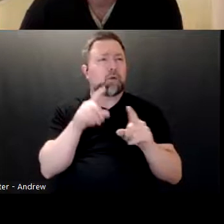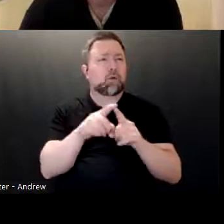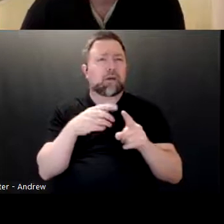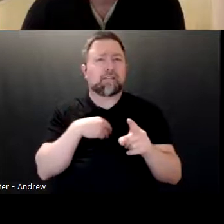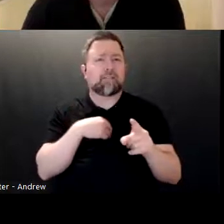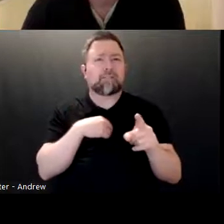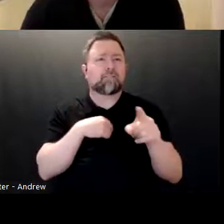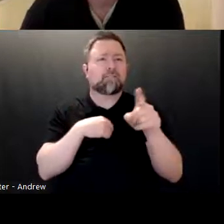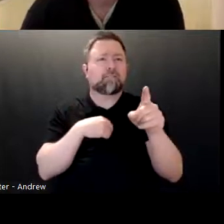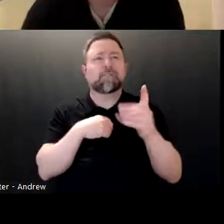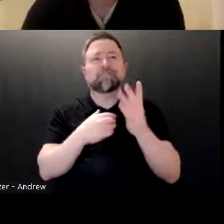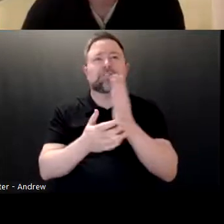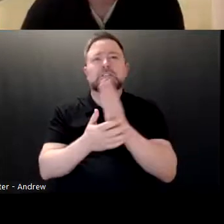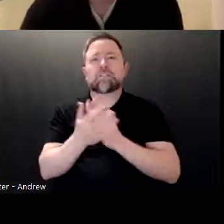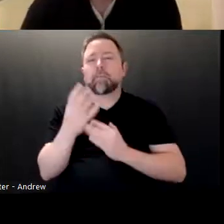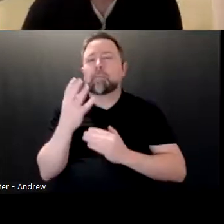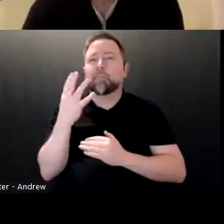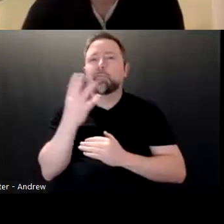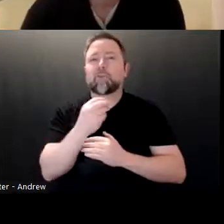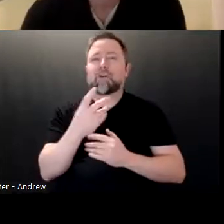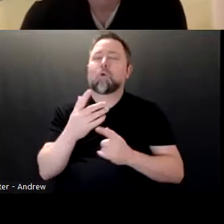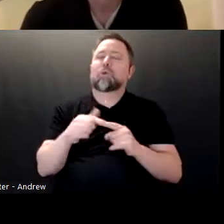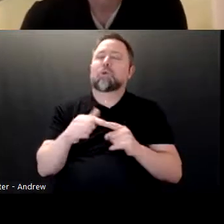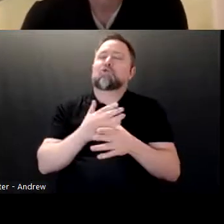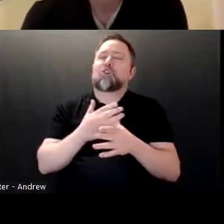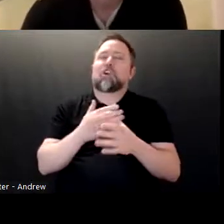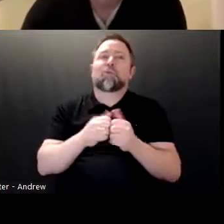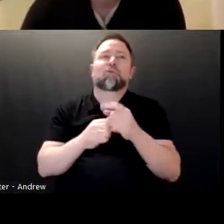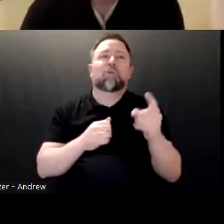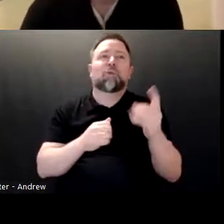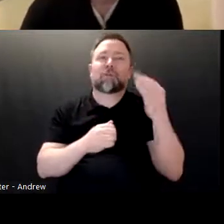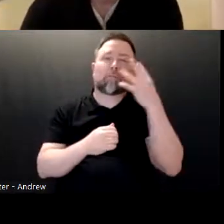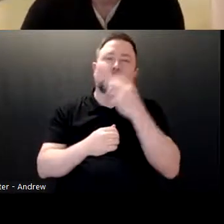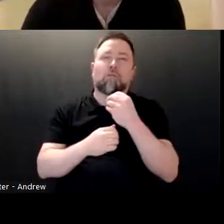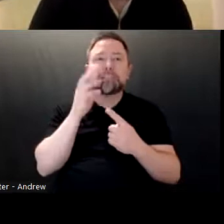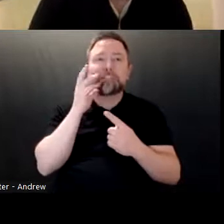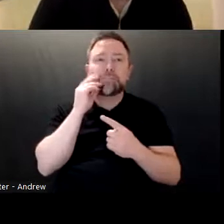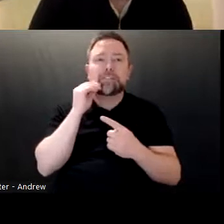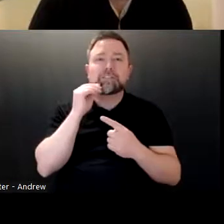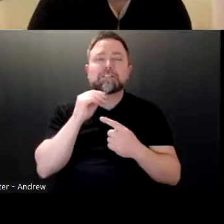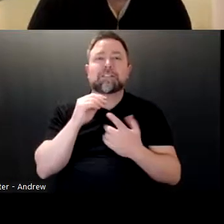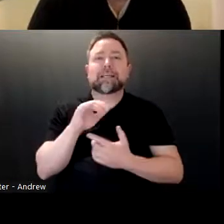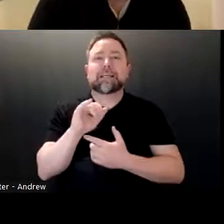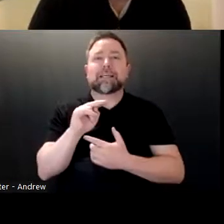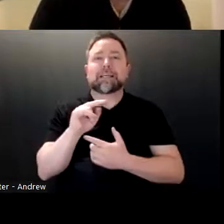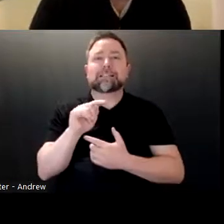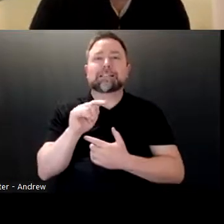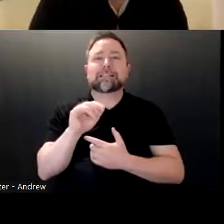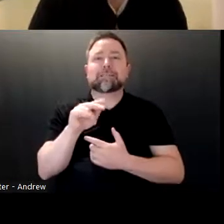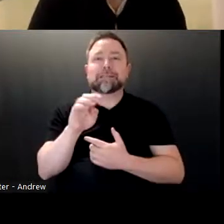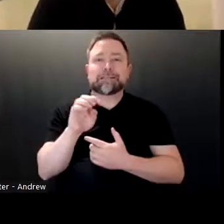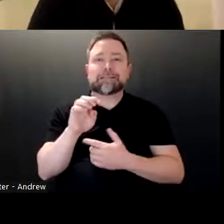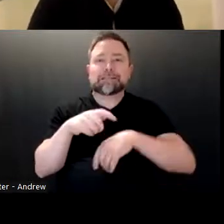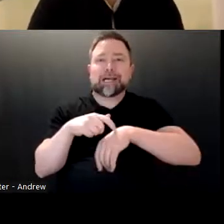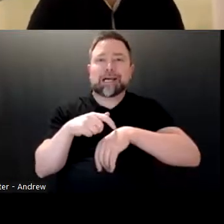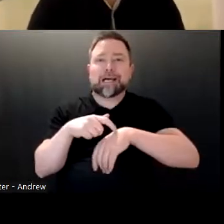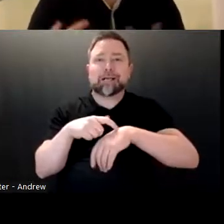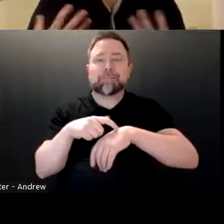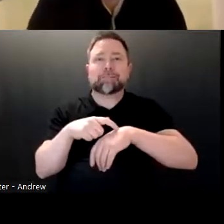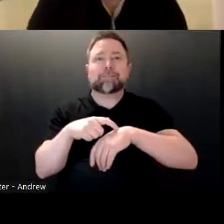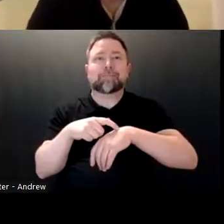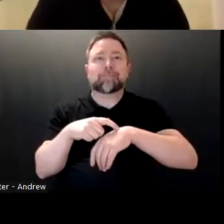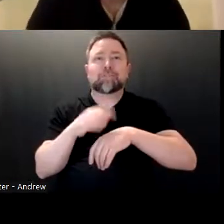wood to furniture and sculptural furniture. And I love this particular coat peg because it offers John holding